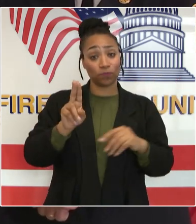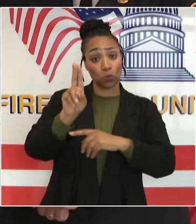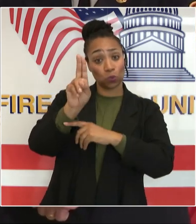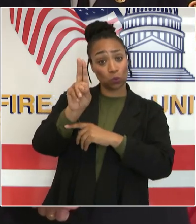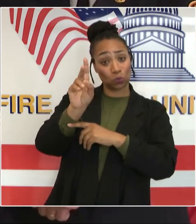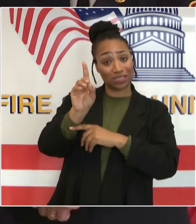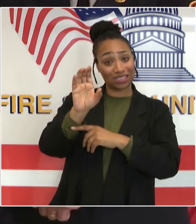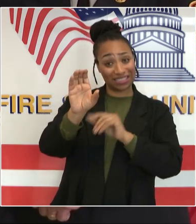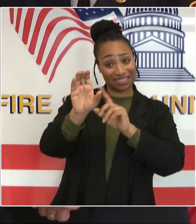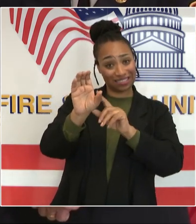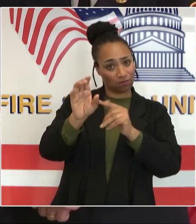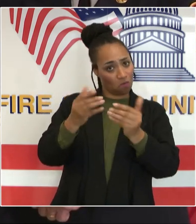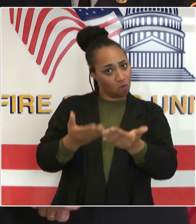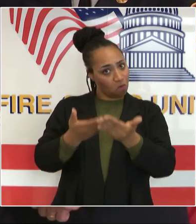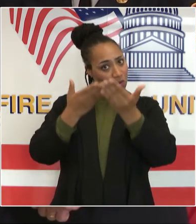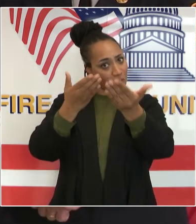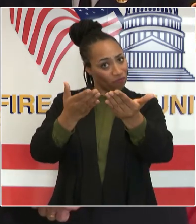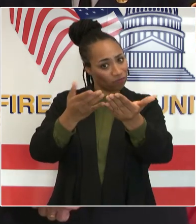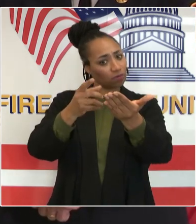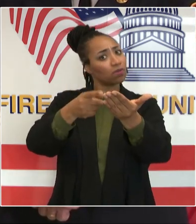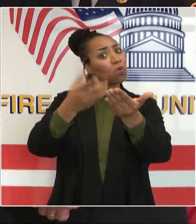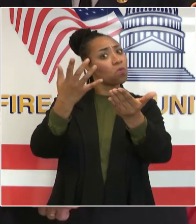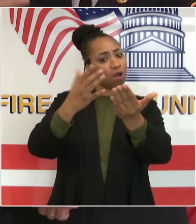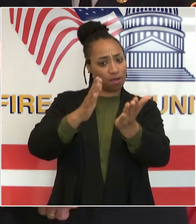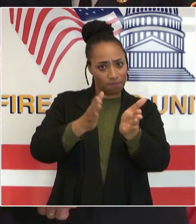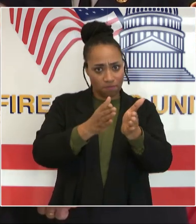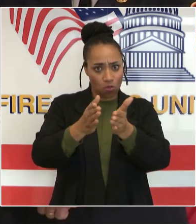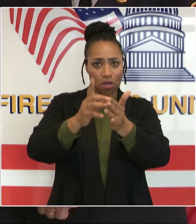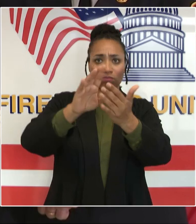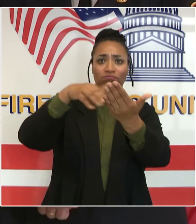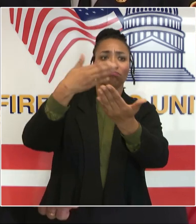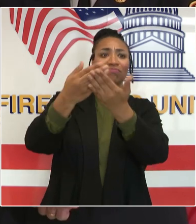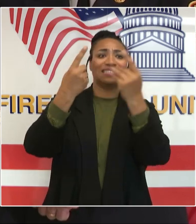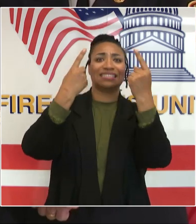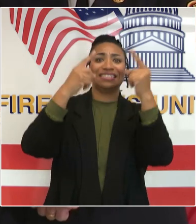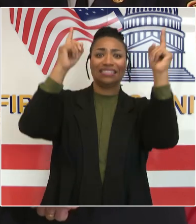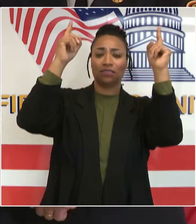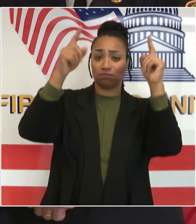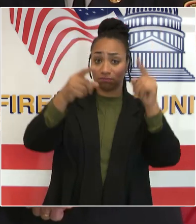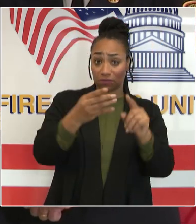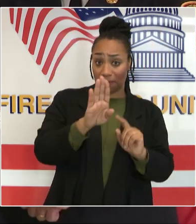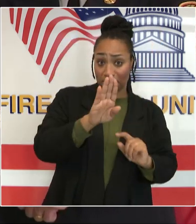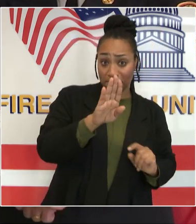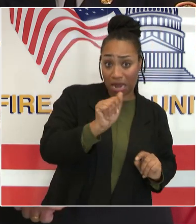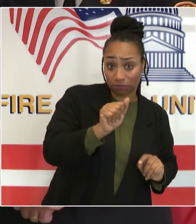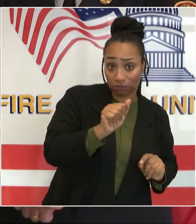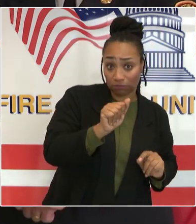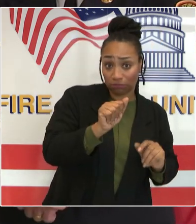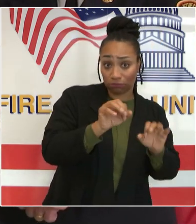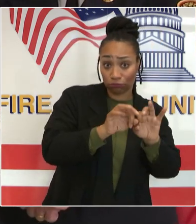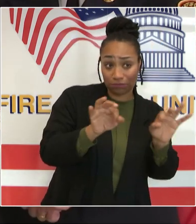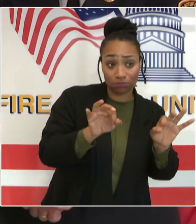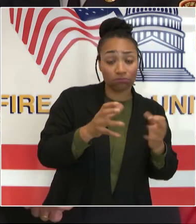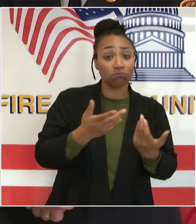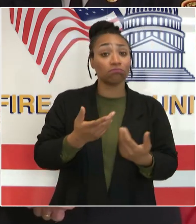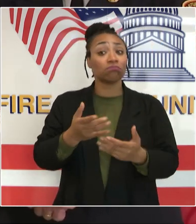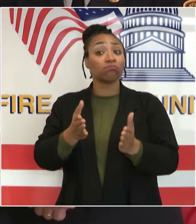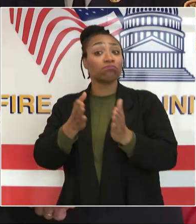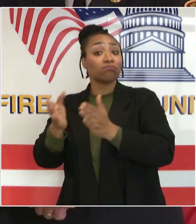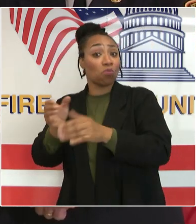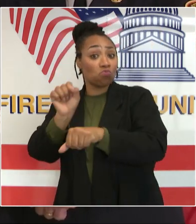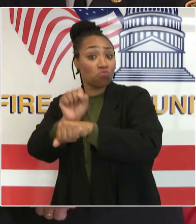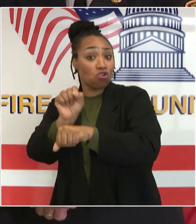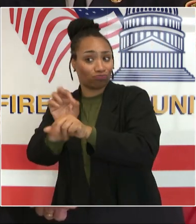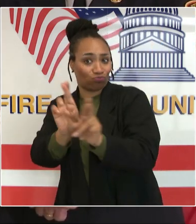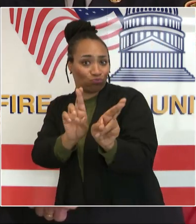every level, from bachelor's, including workforce readiness, to master's, to PhD, to